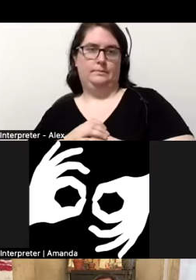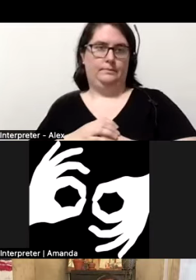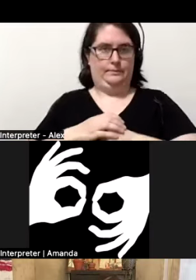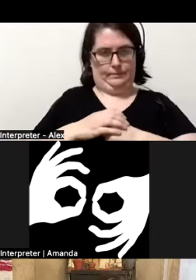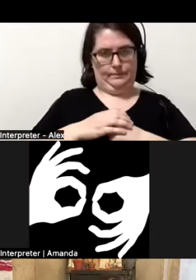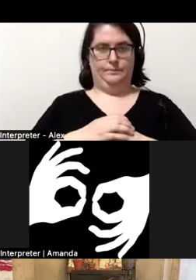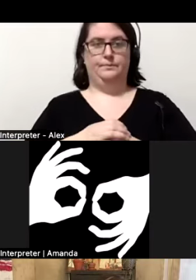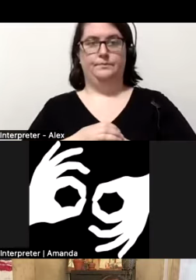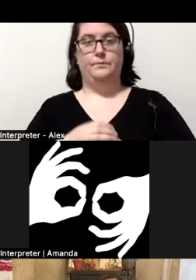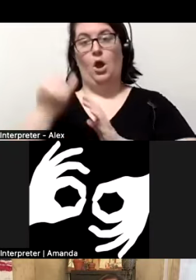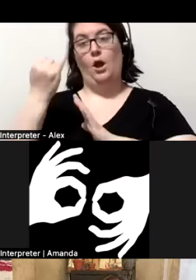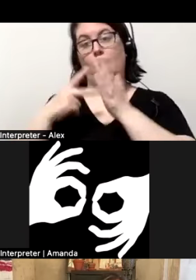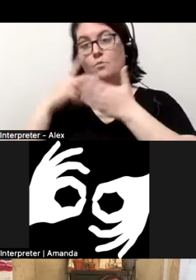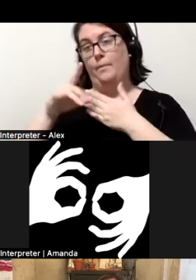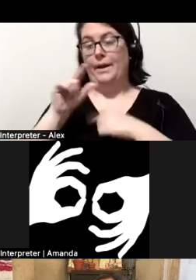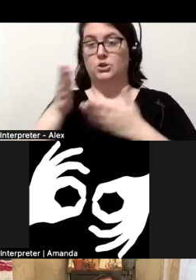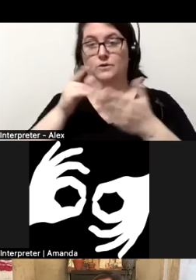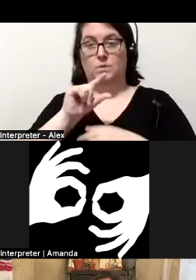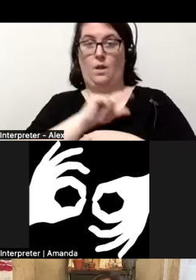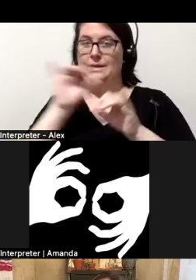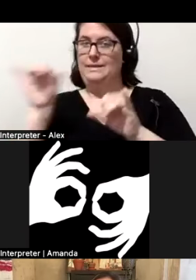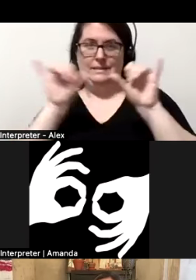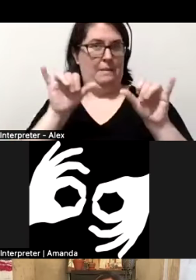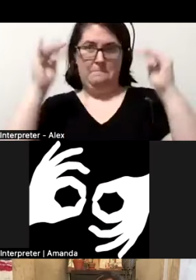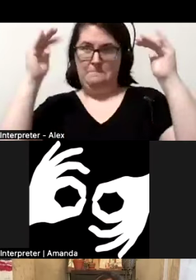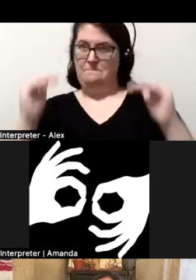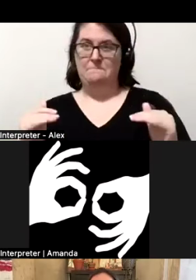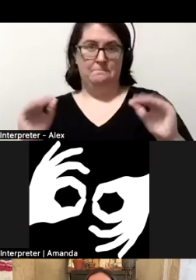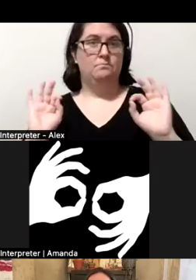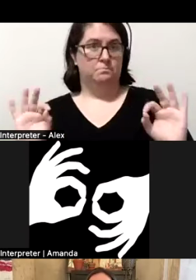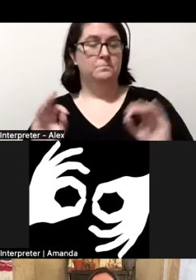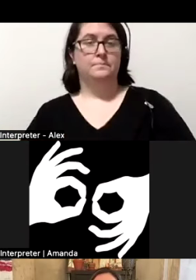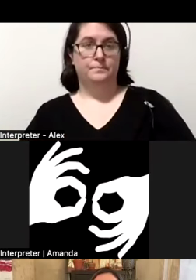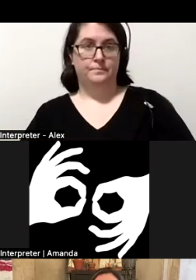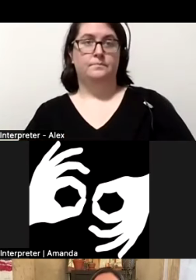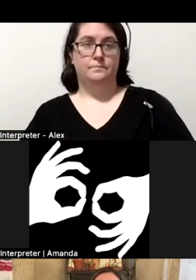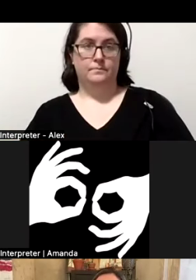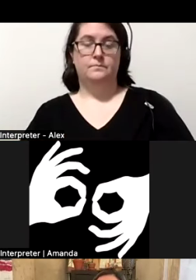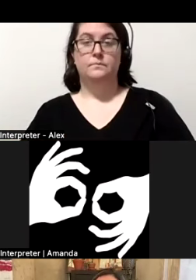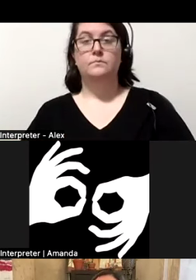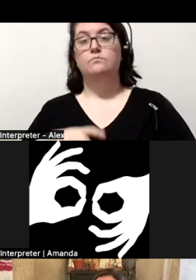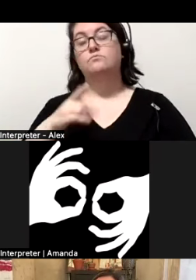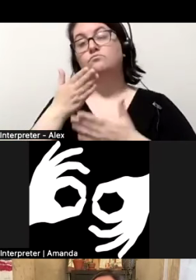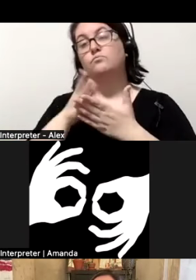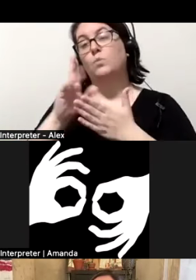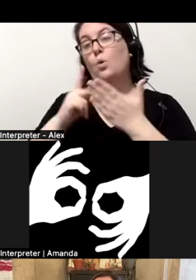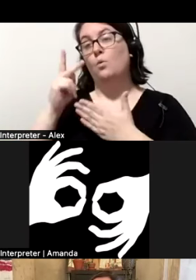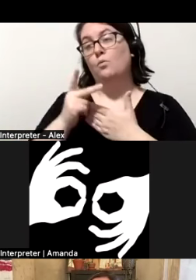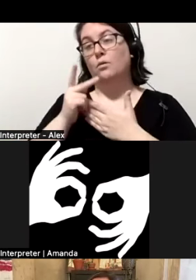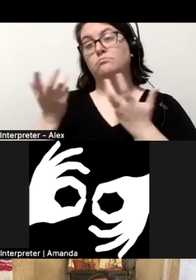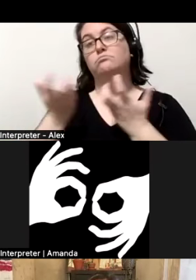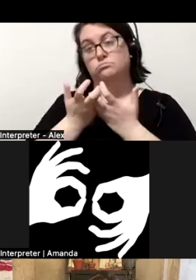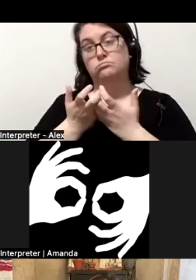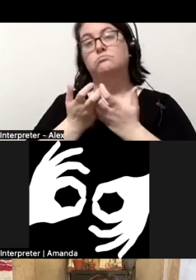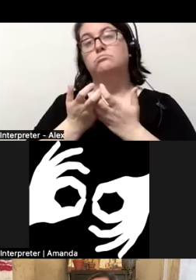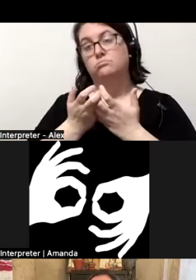Artistic programming and service quality is the same criteria for both applicant types. So we're looking to see that your programming reflects the festival's